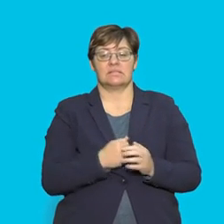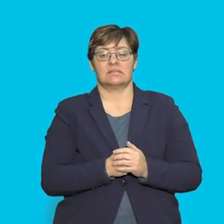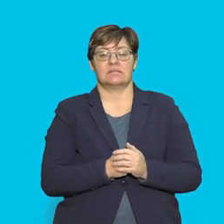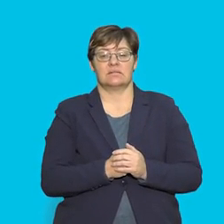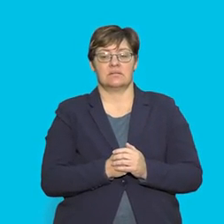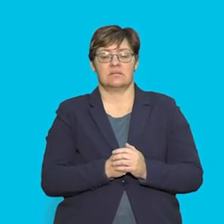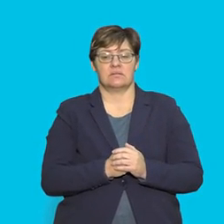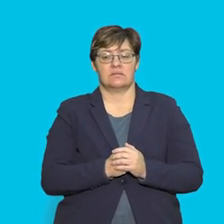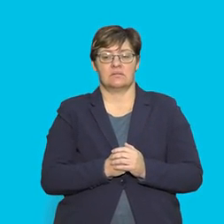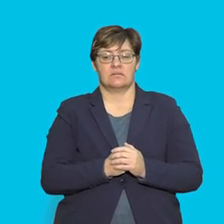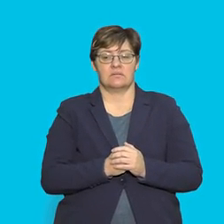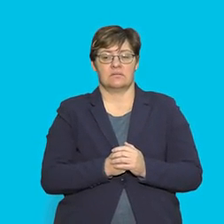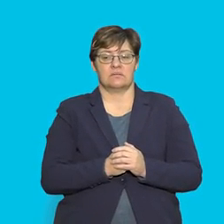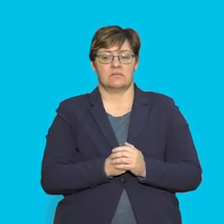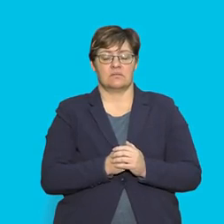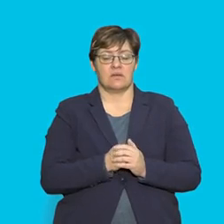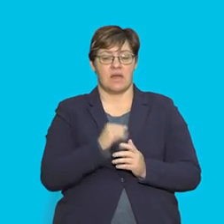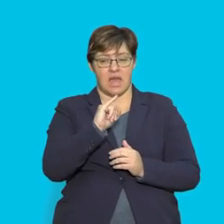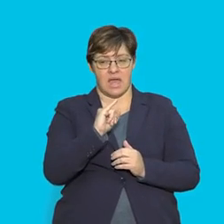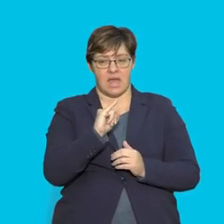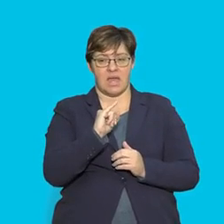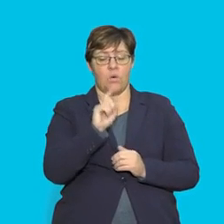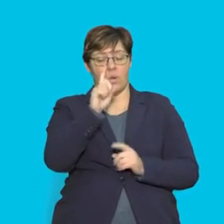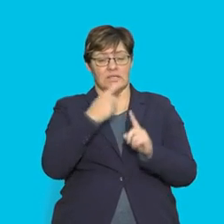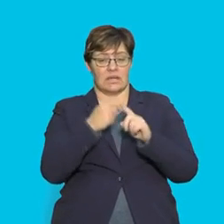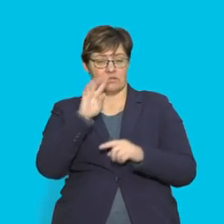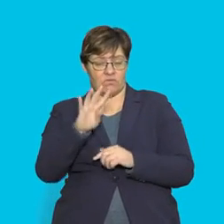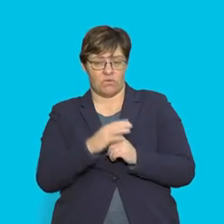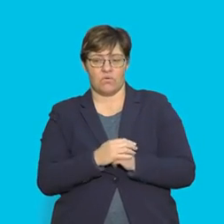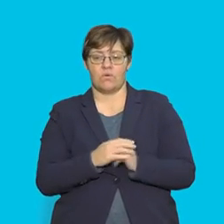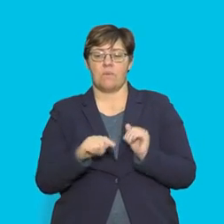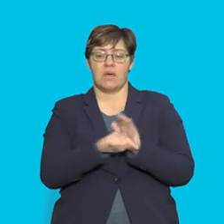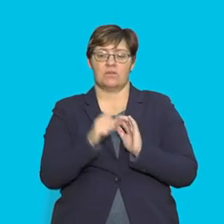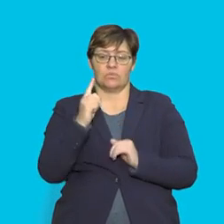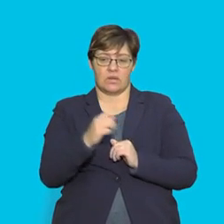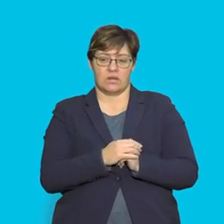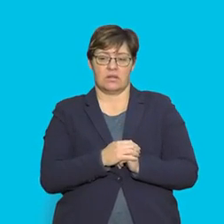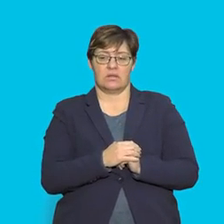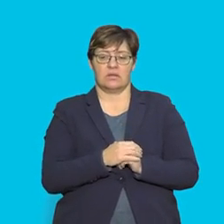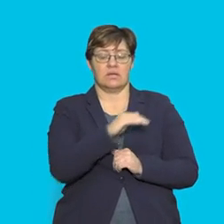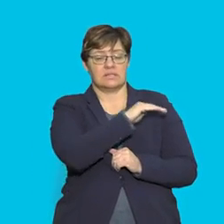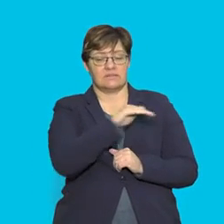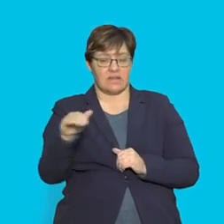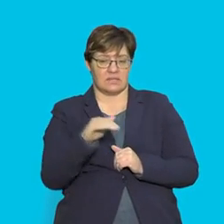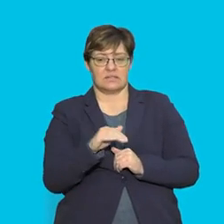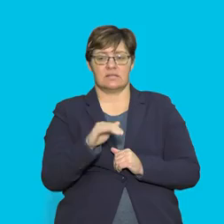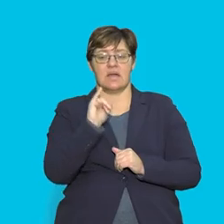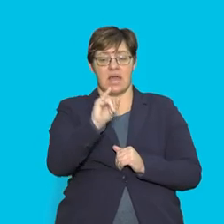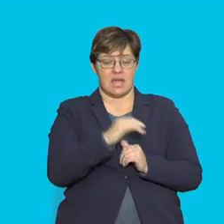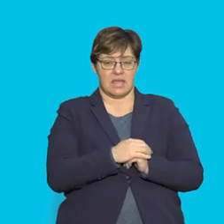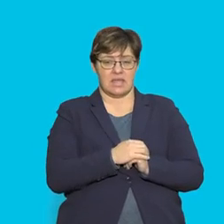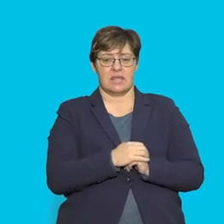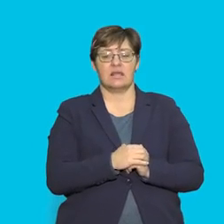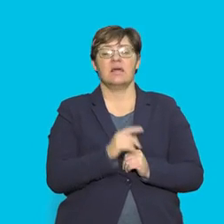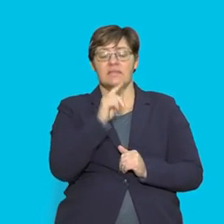for 1 year. I to the exponent of 1 multiplied by 4 minus 1 divided by